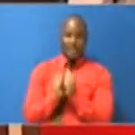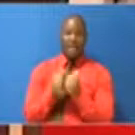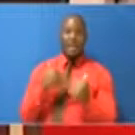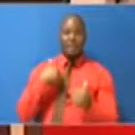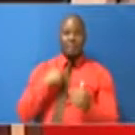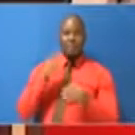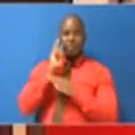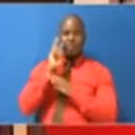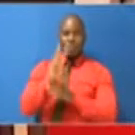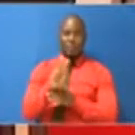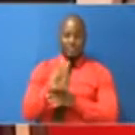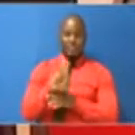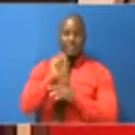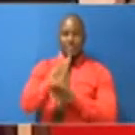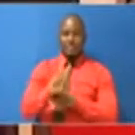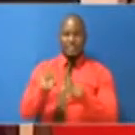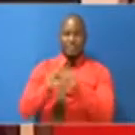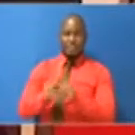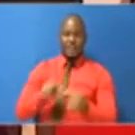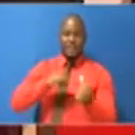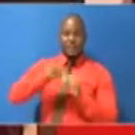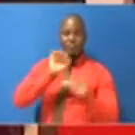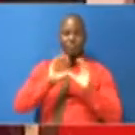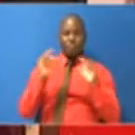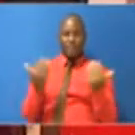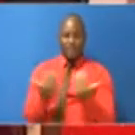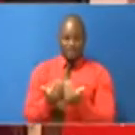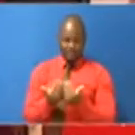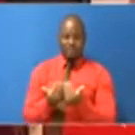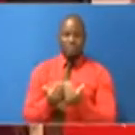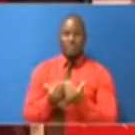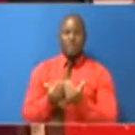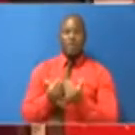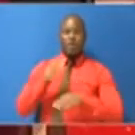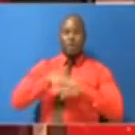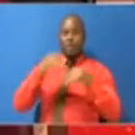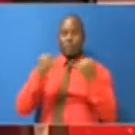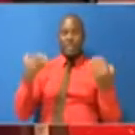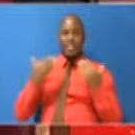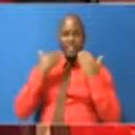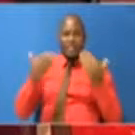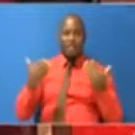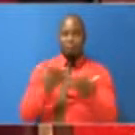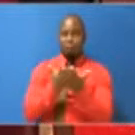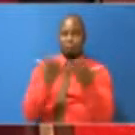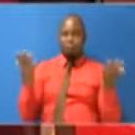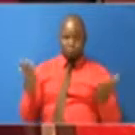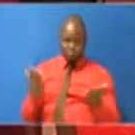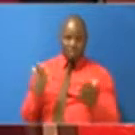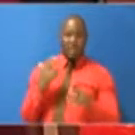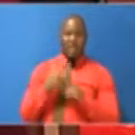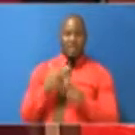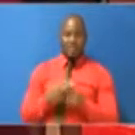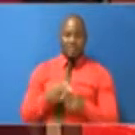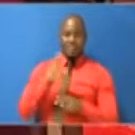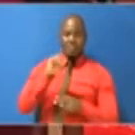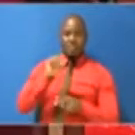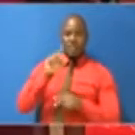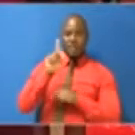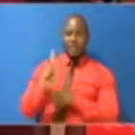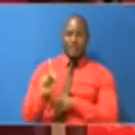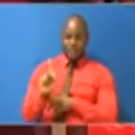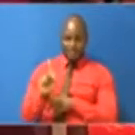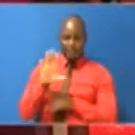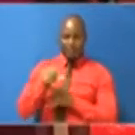there watching on television and from around the world of course online thank you all my name is mark